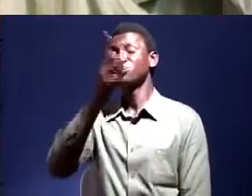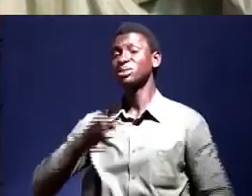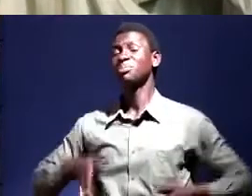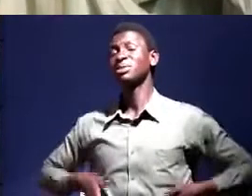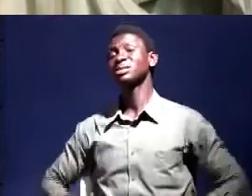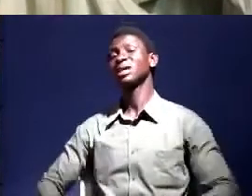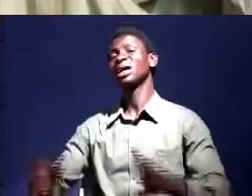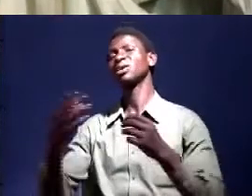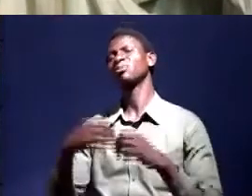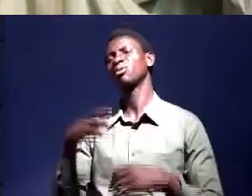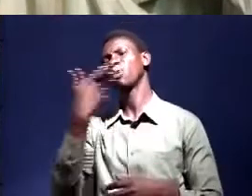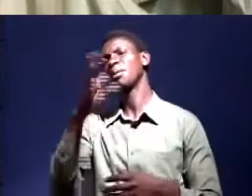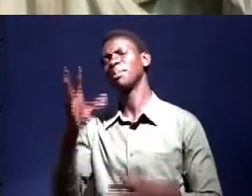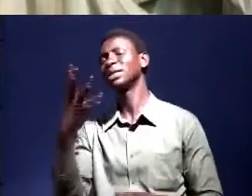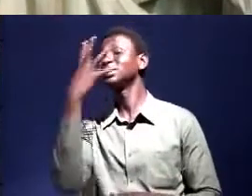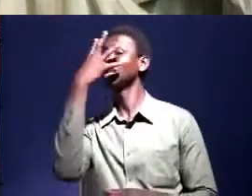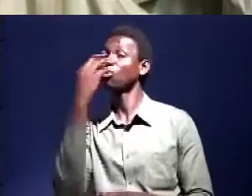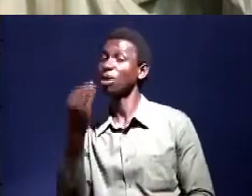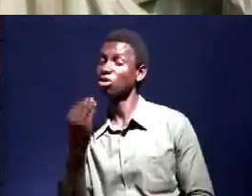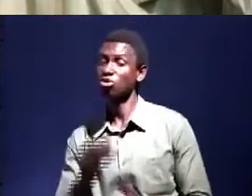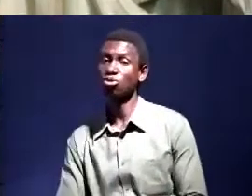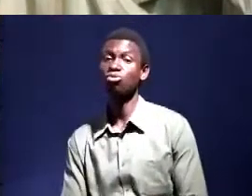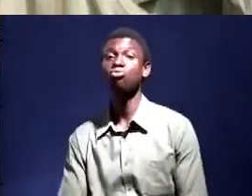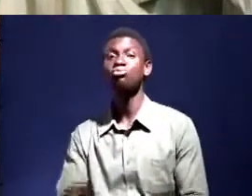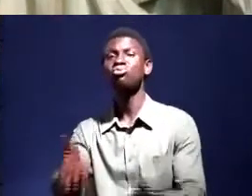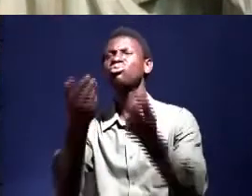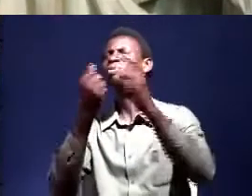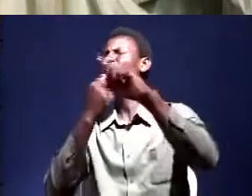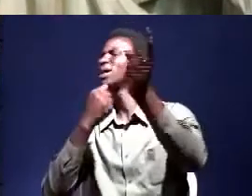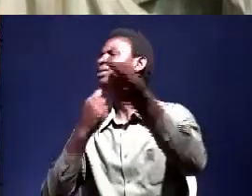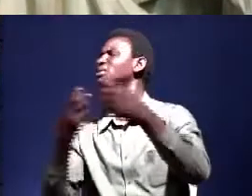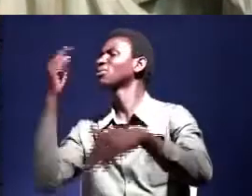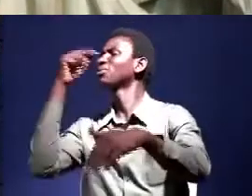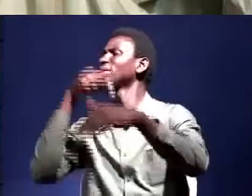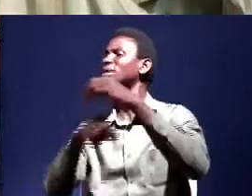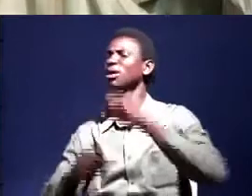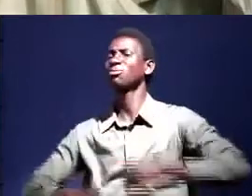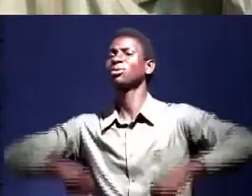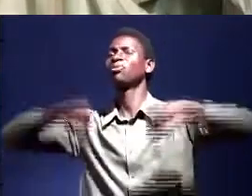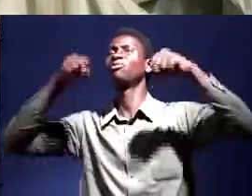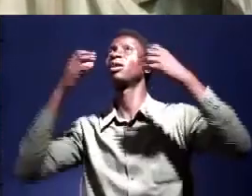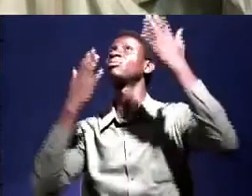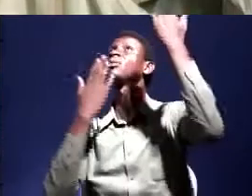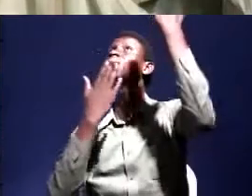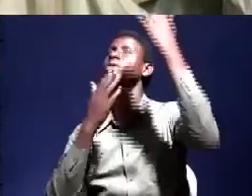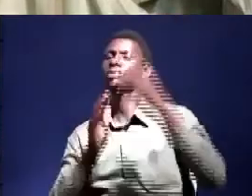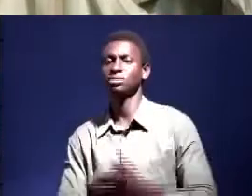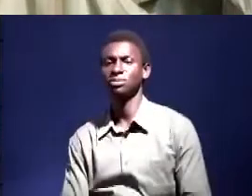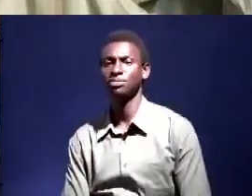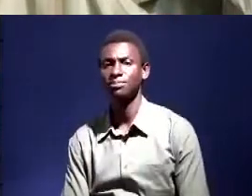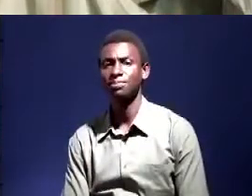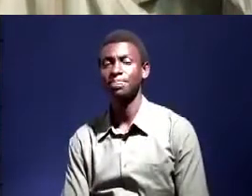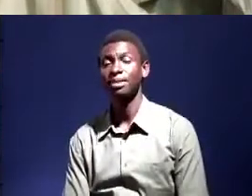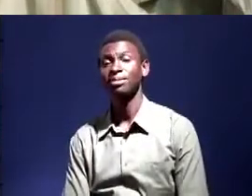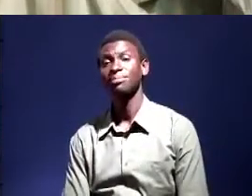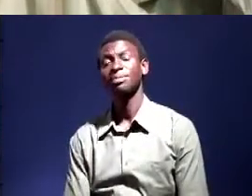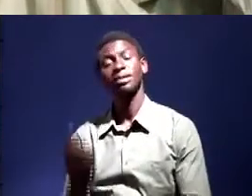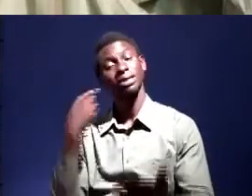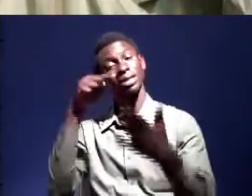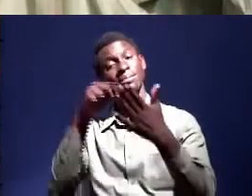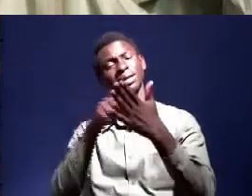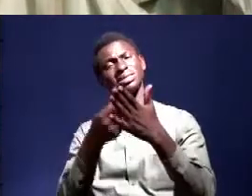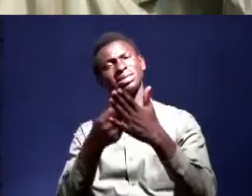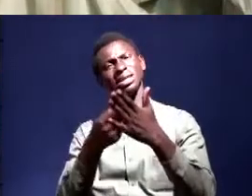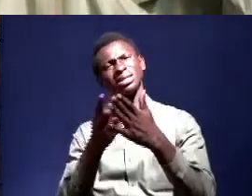he cannot enter the kingdom of God. What does it mean to be born of the Spirit? Inamaanisha nini kuzaliwa